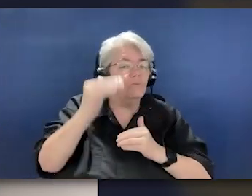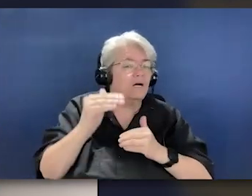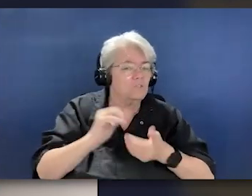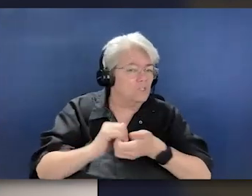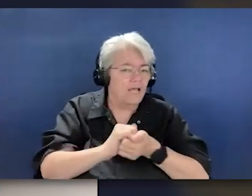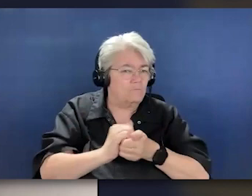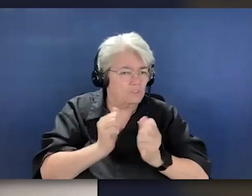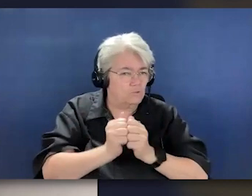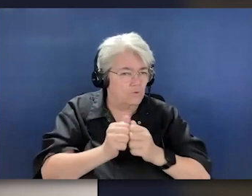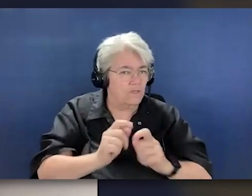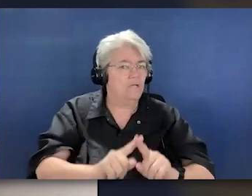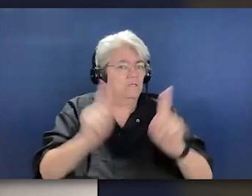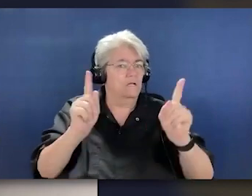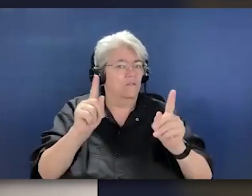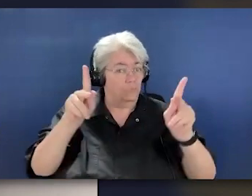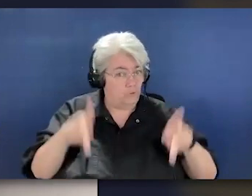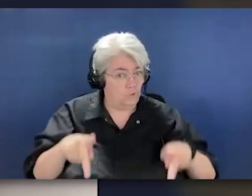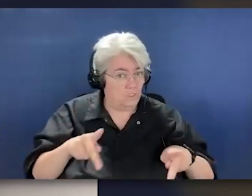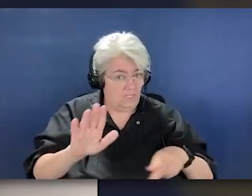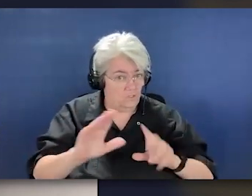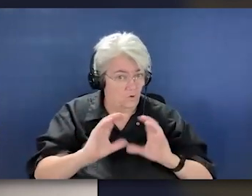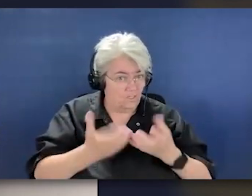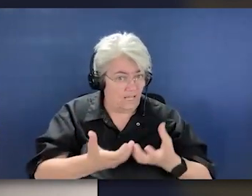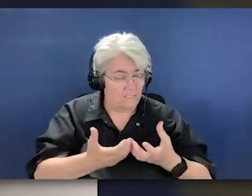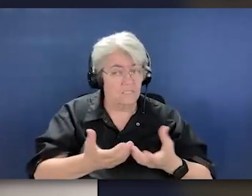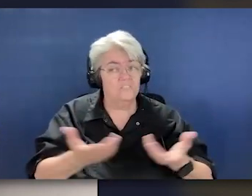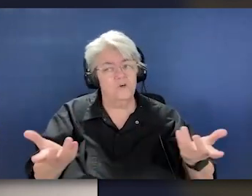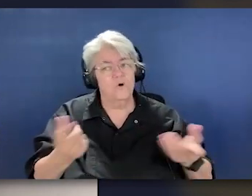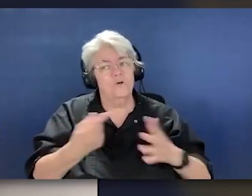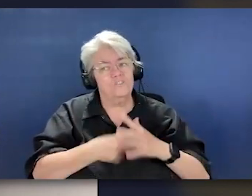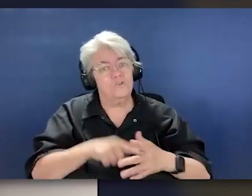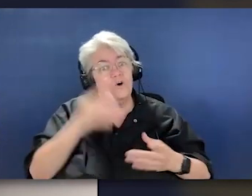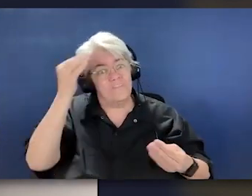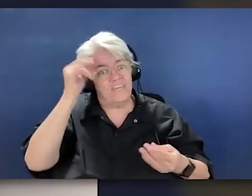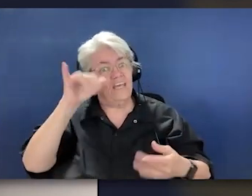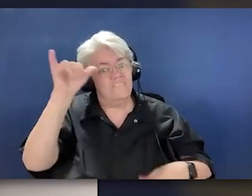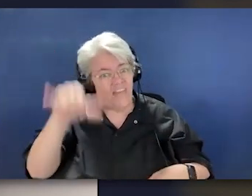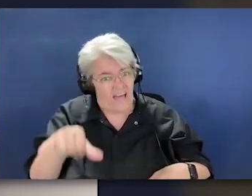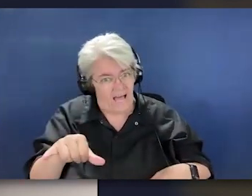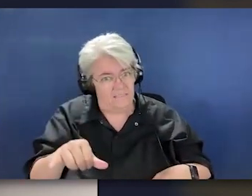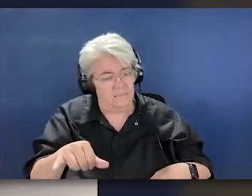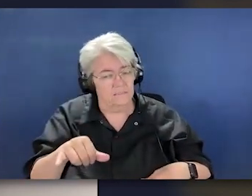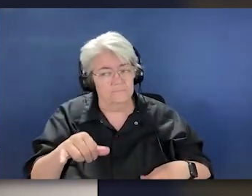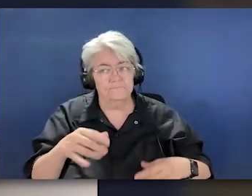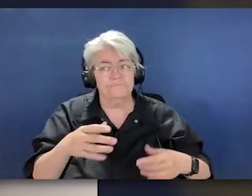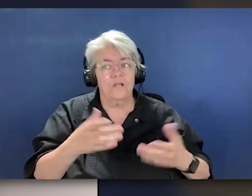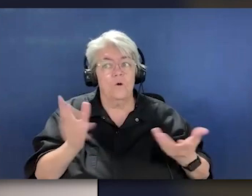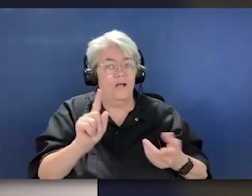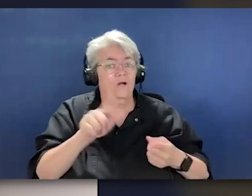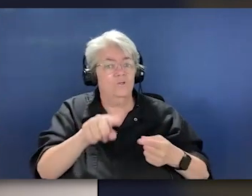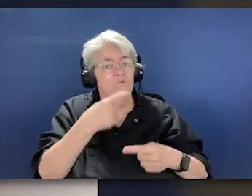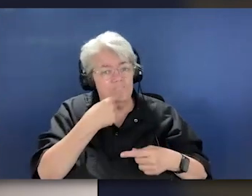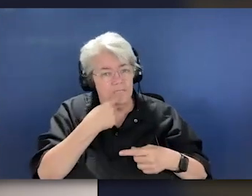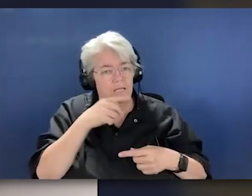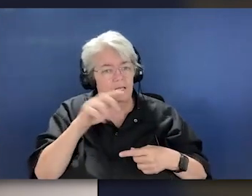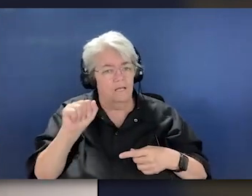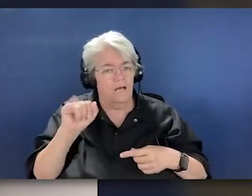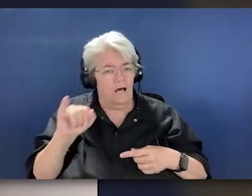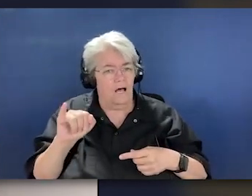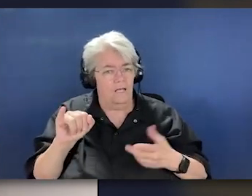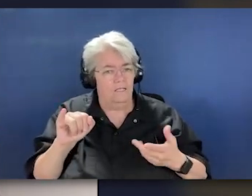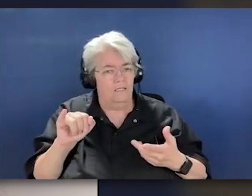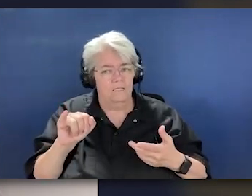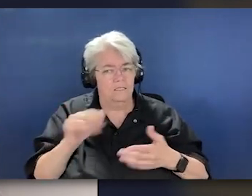another human in your class? Okay, so now start thinking about that in terms of where you're drawing the line with AI.